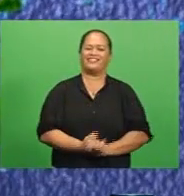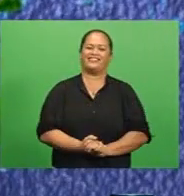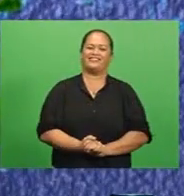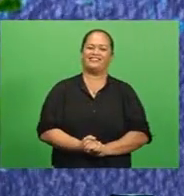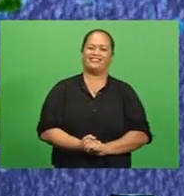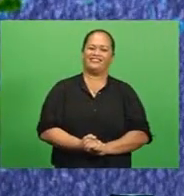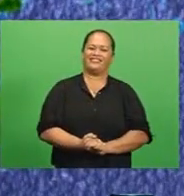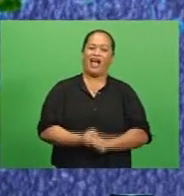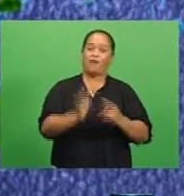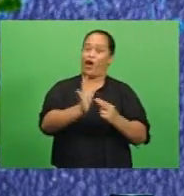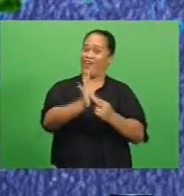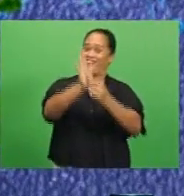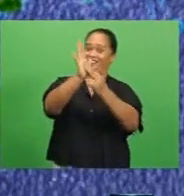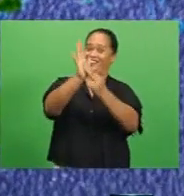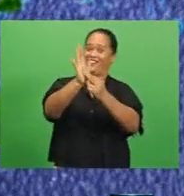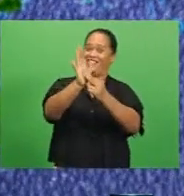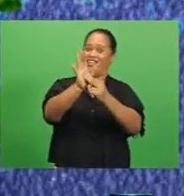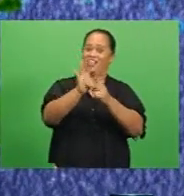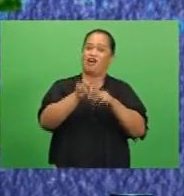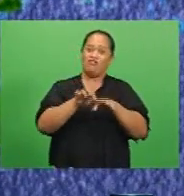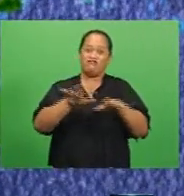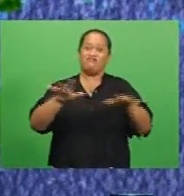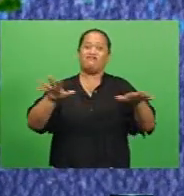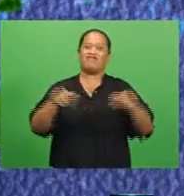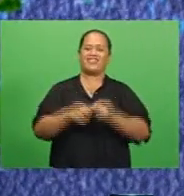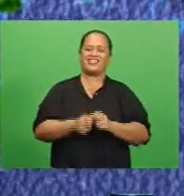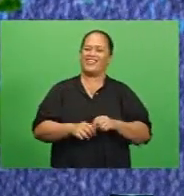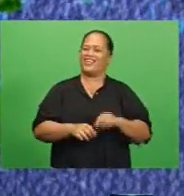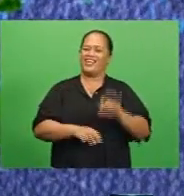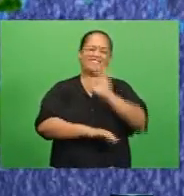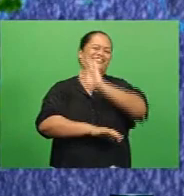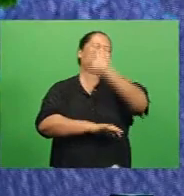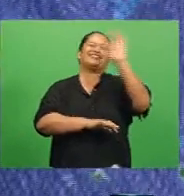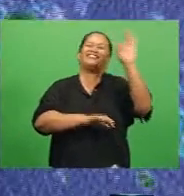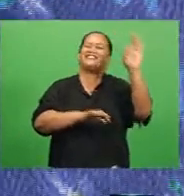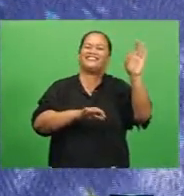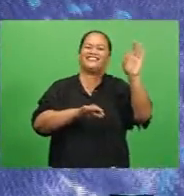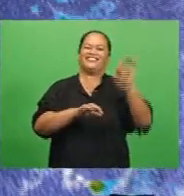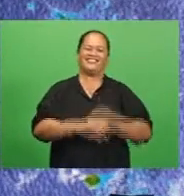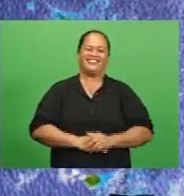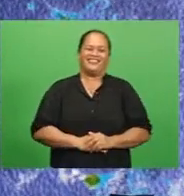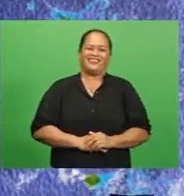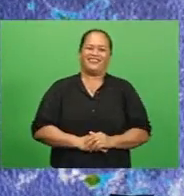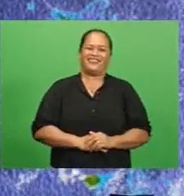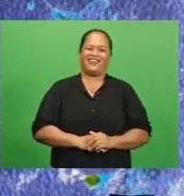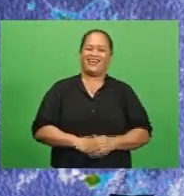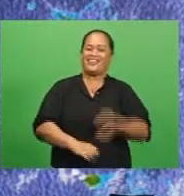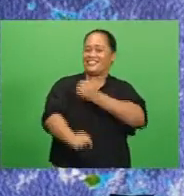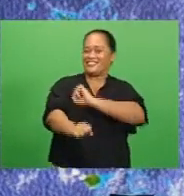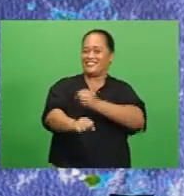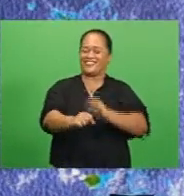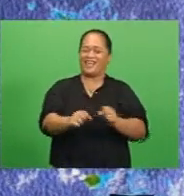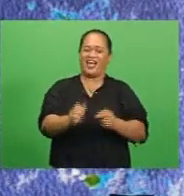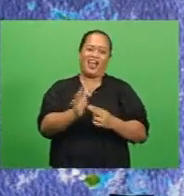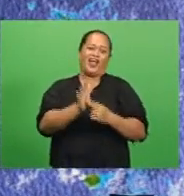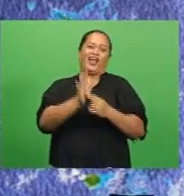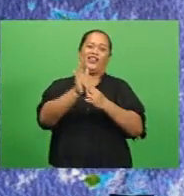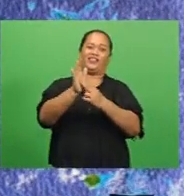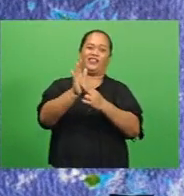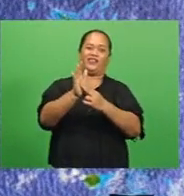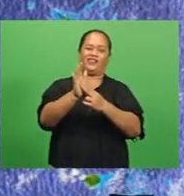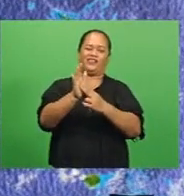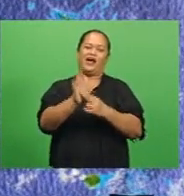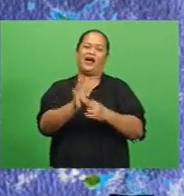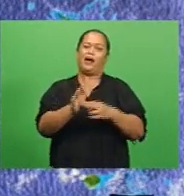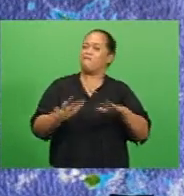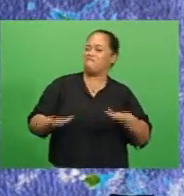And up north, scattered showers with some sunny breaks. At sea, northwest winds at 10 to 15 knots and moderate to rough